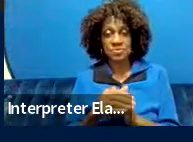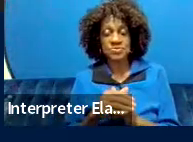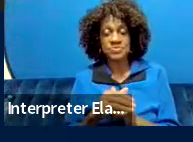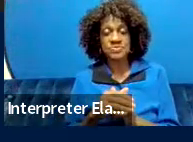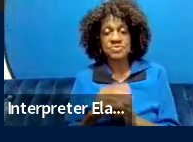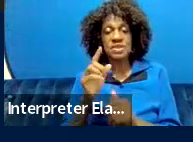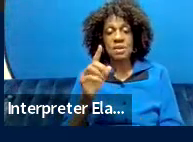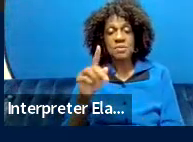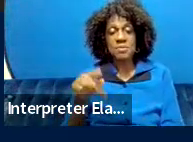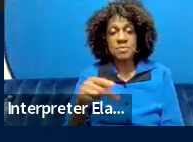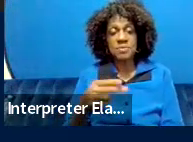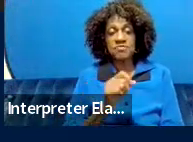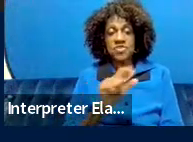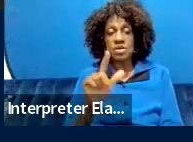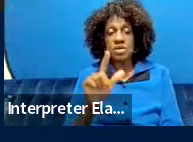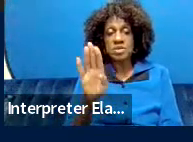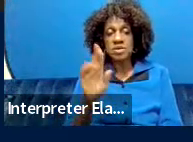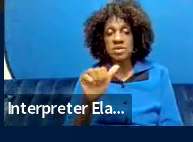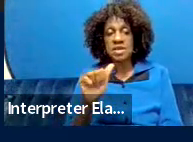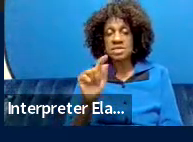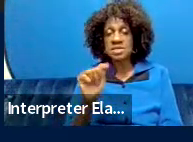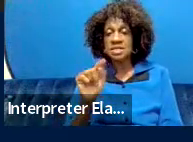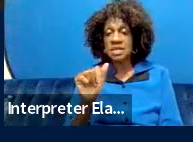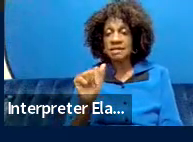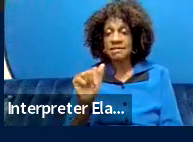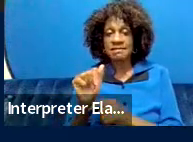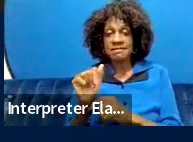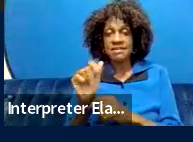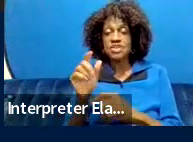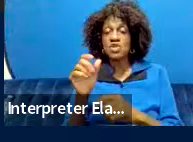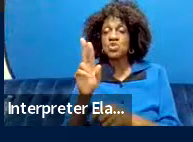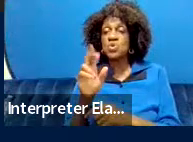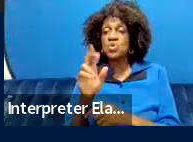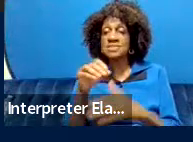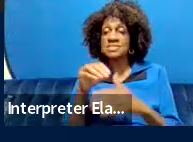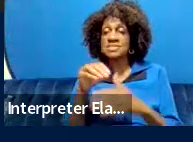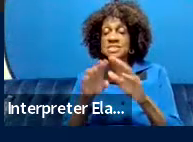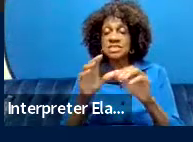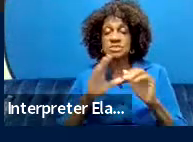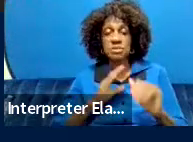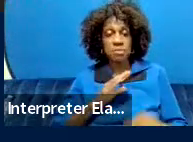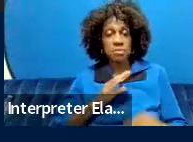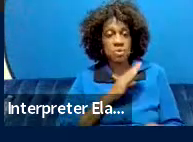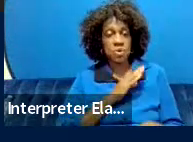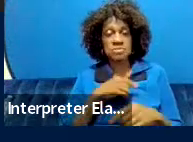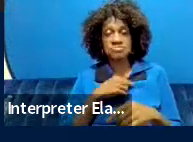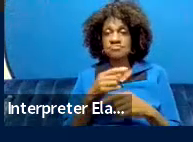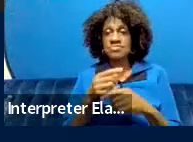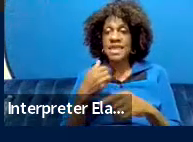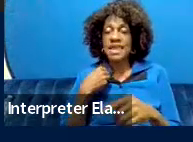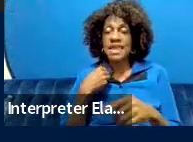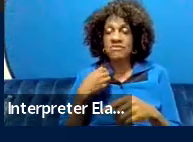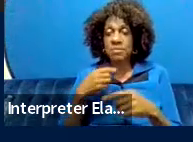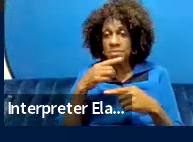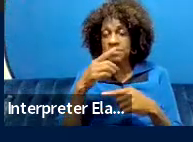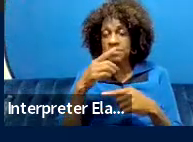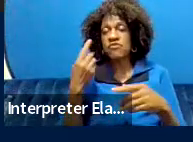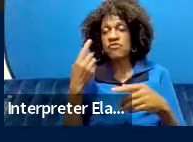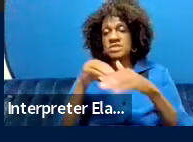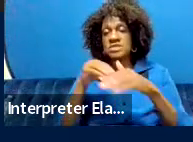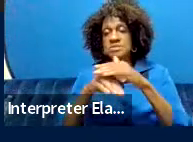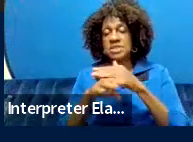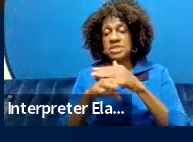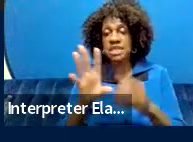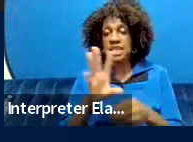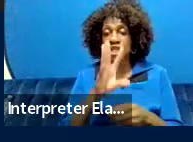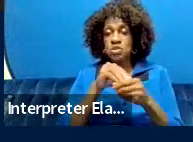First, Phil Broad is a technical writer at the U.S. Access Board. His work involves developing and publishing technical guidance on accessibility and inclusive